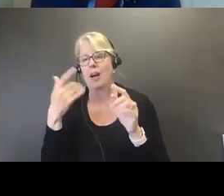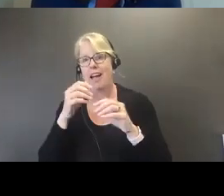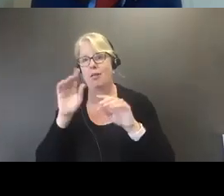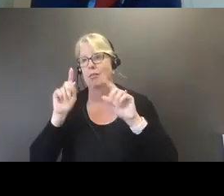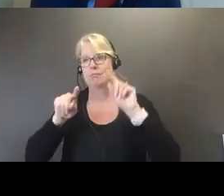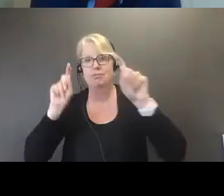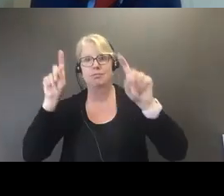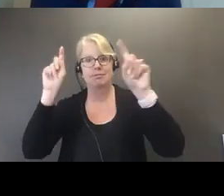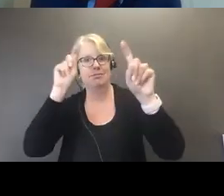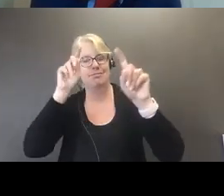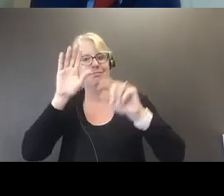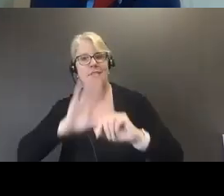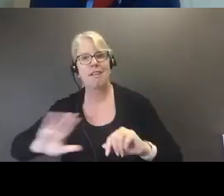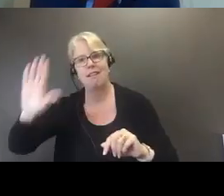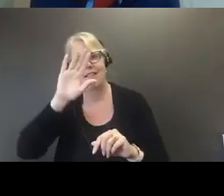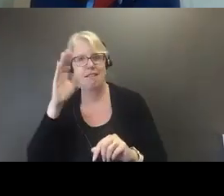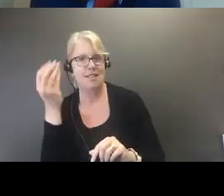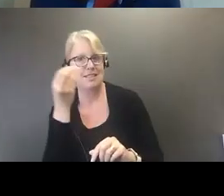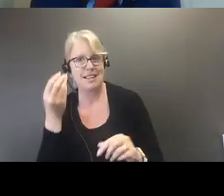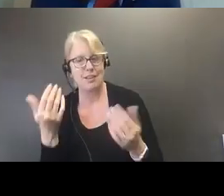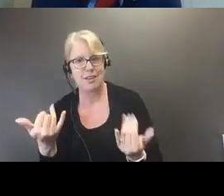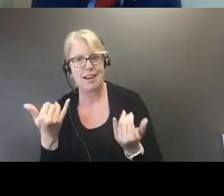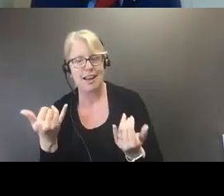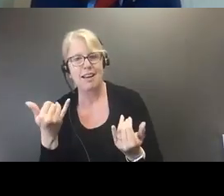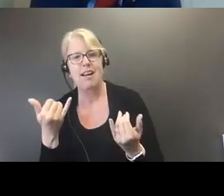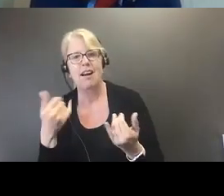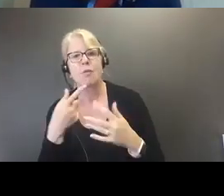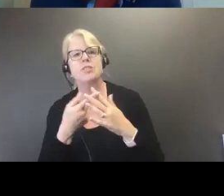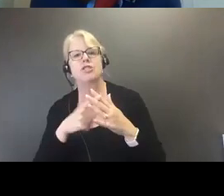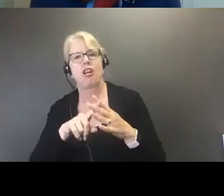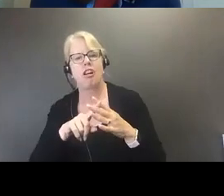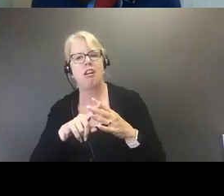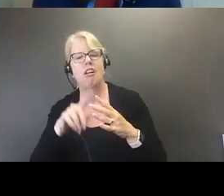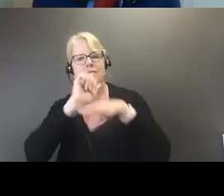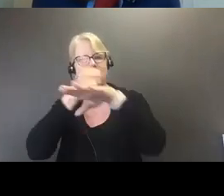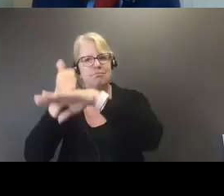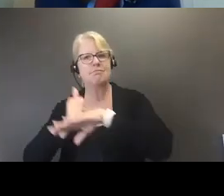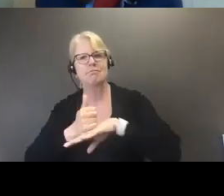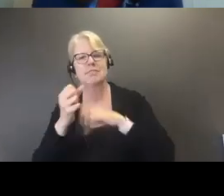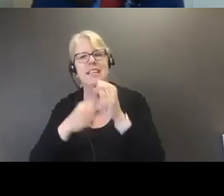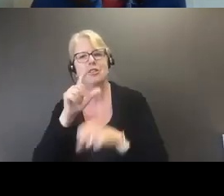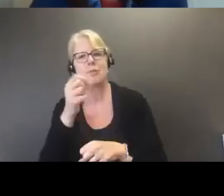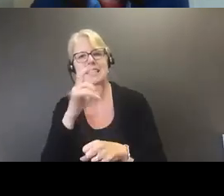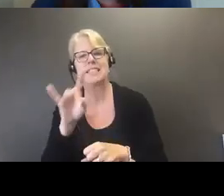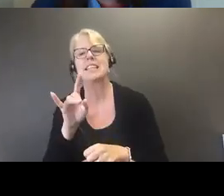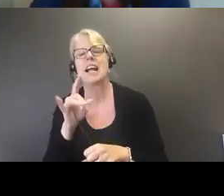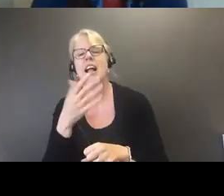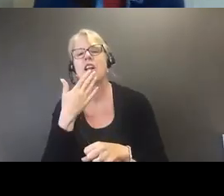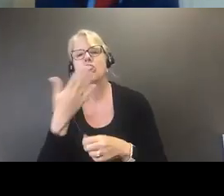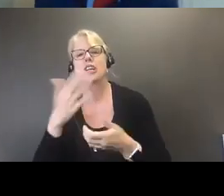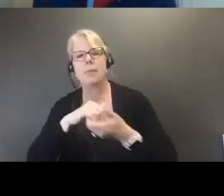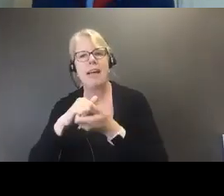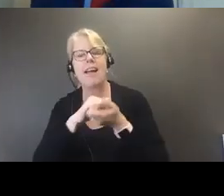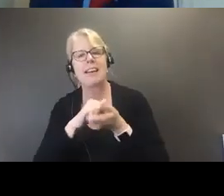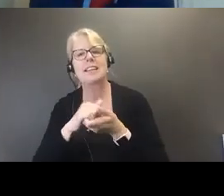Ontario, and we started this expansion in 2018. So the Good Companions received a